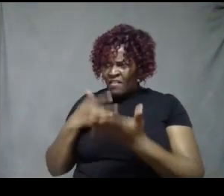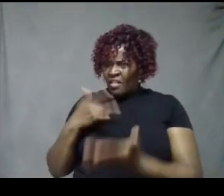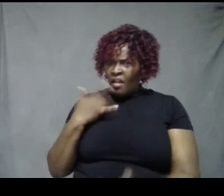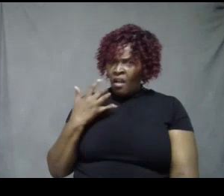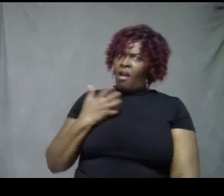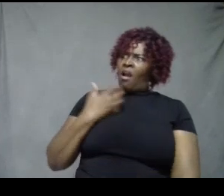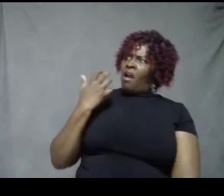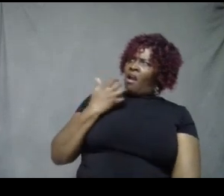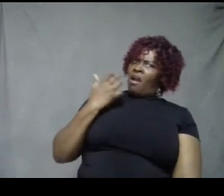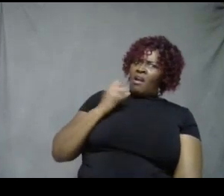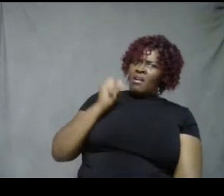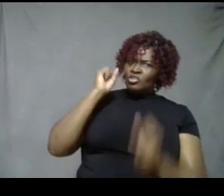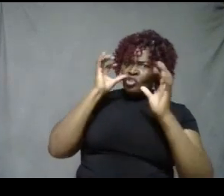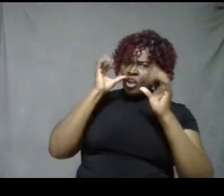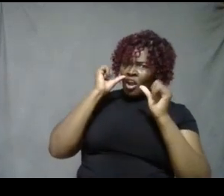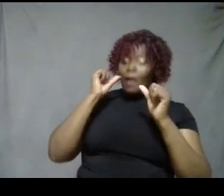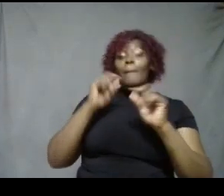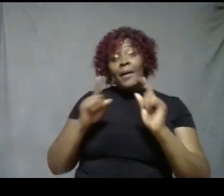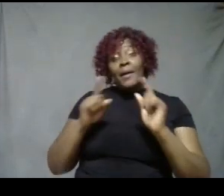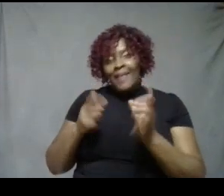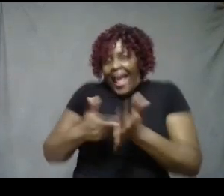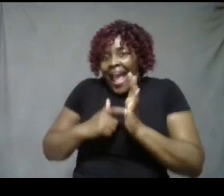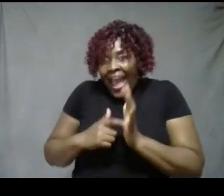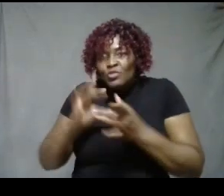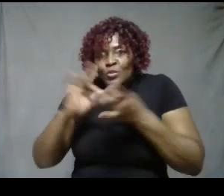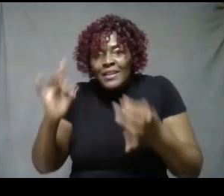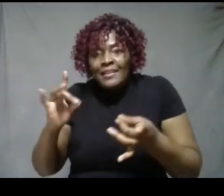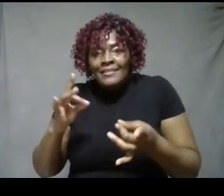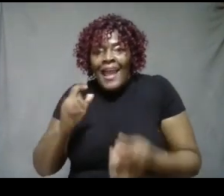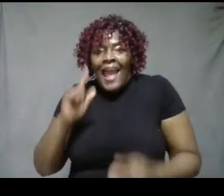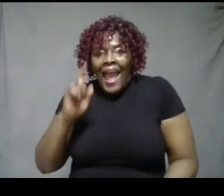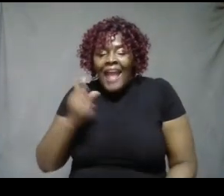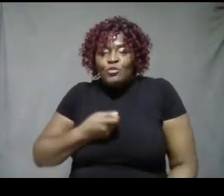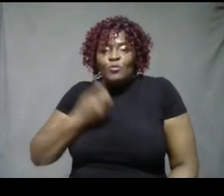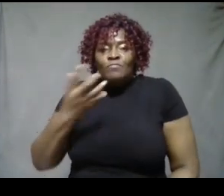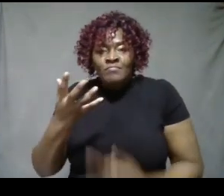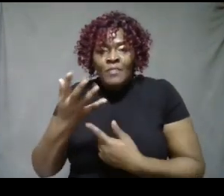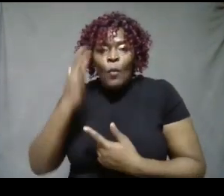said, and we needed to move forward on those things. And I'm happy that we did.